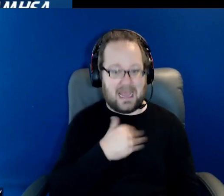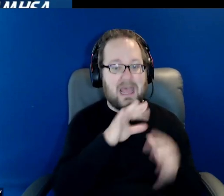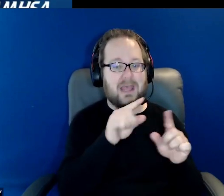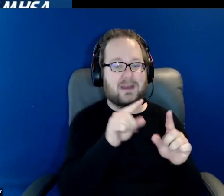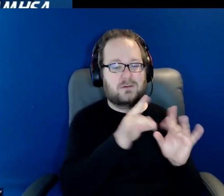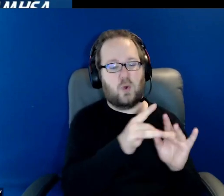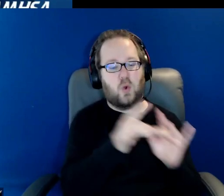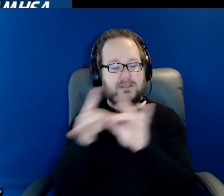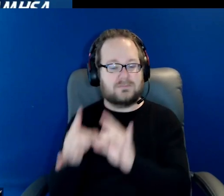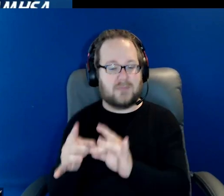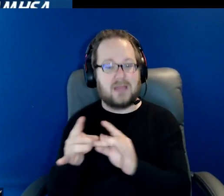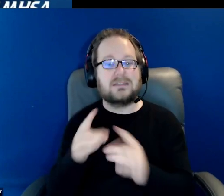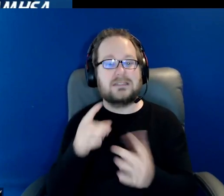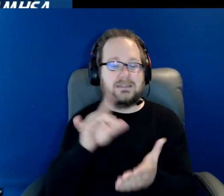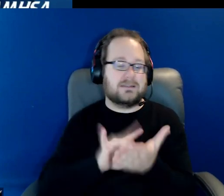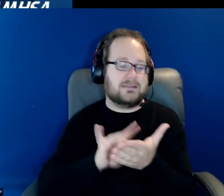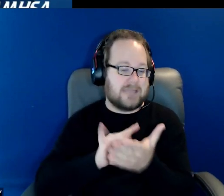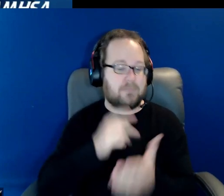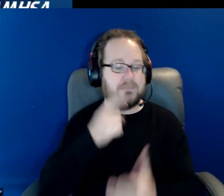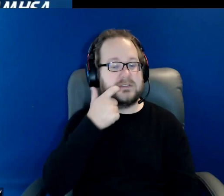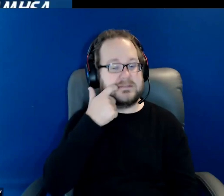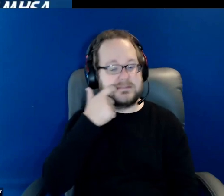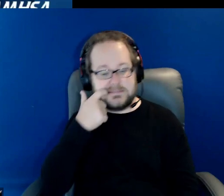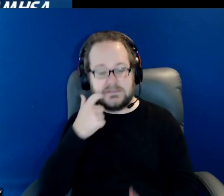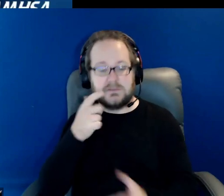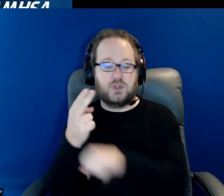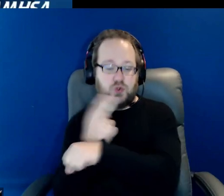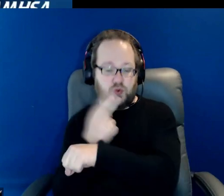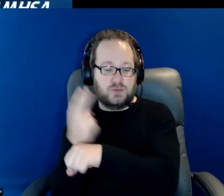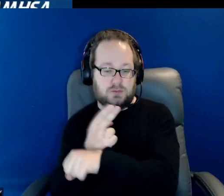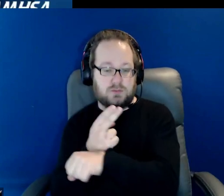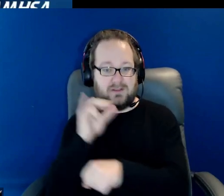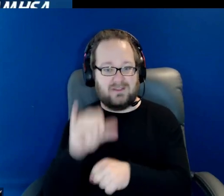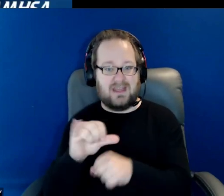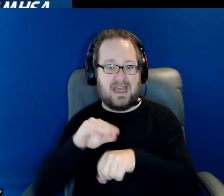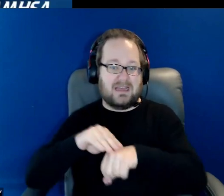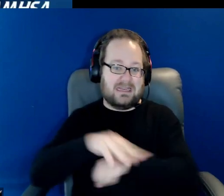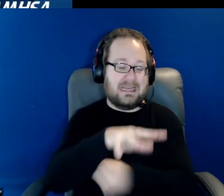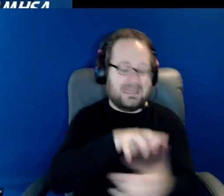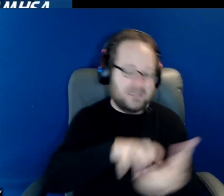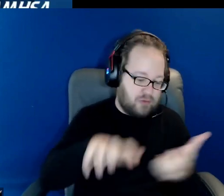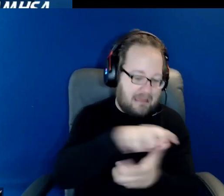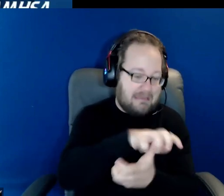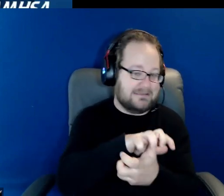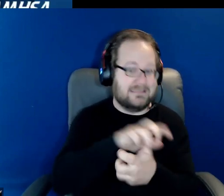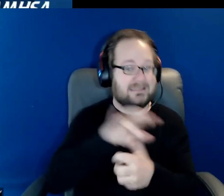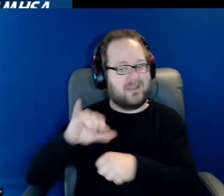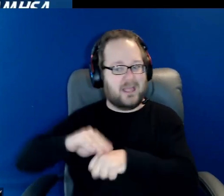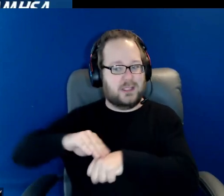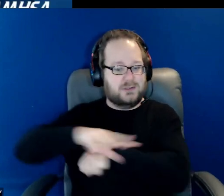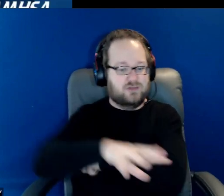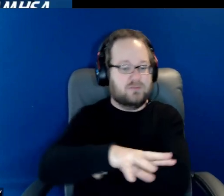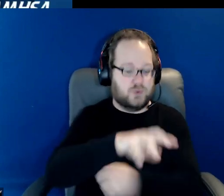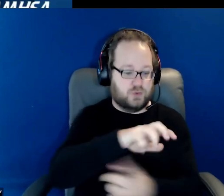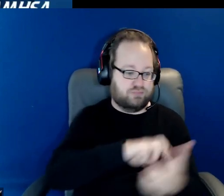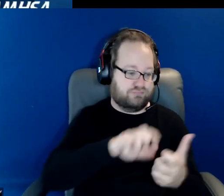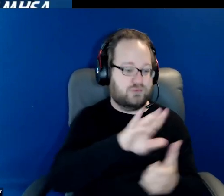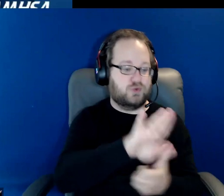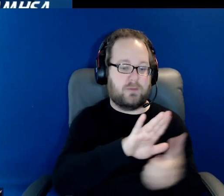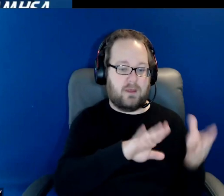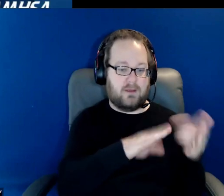corresponding substance use condition that interacted with that extreme heat and was a contributing factor in their death.